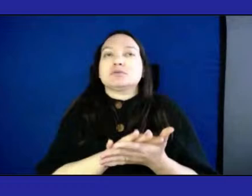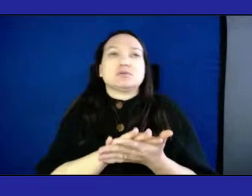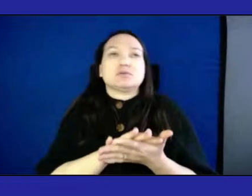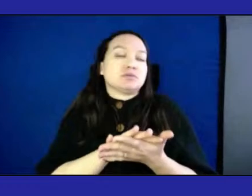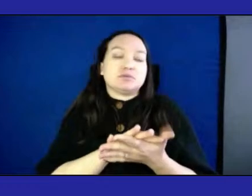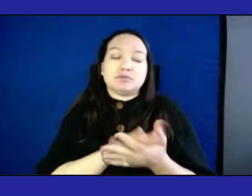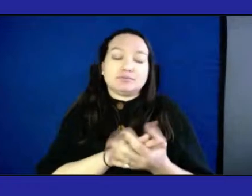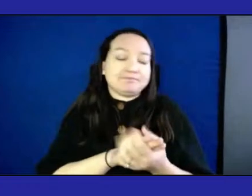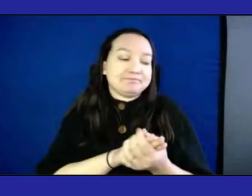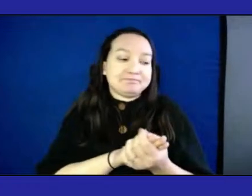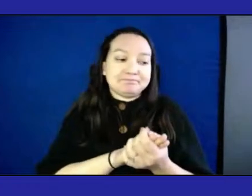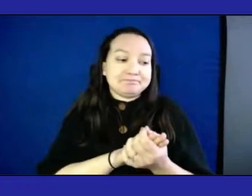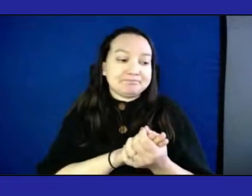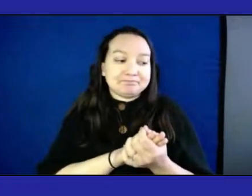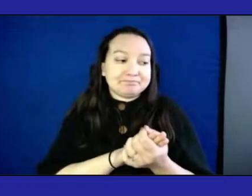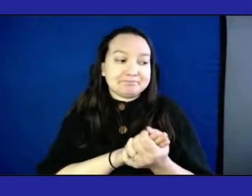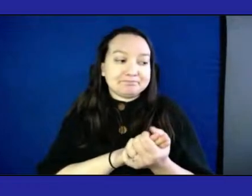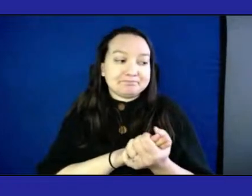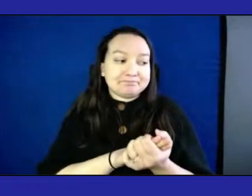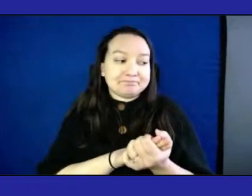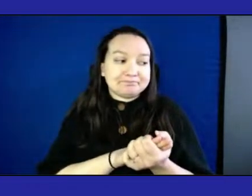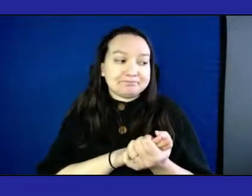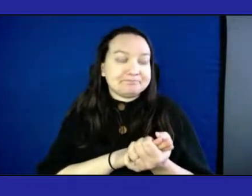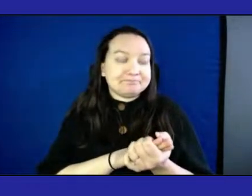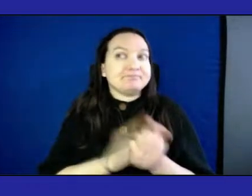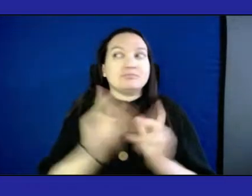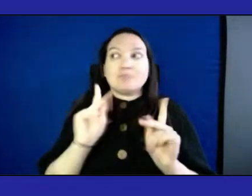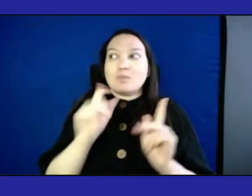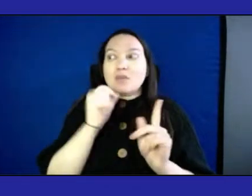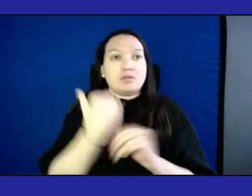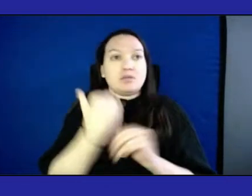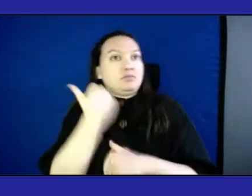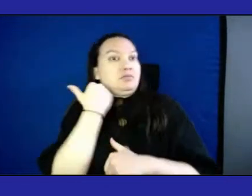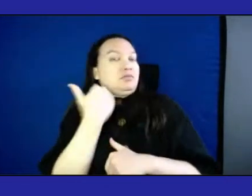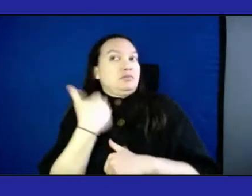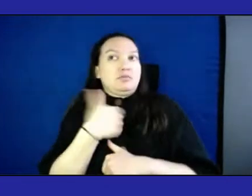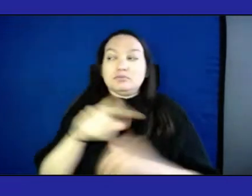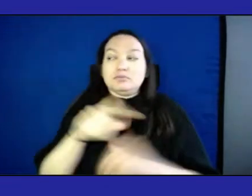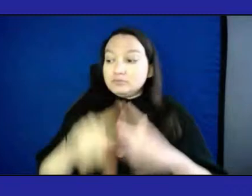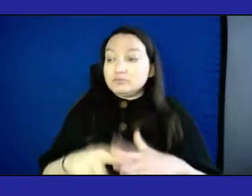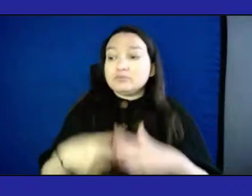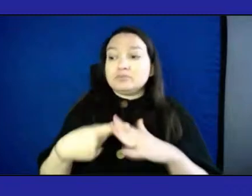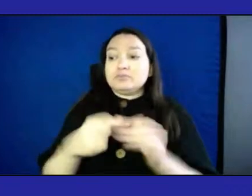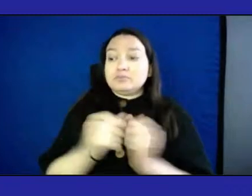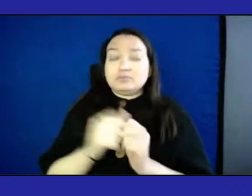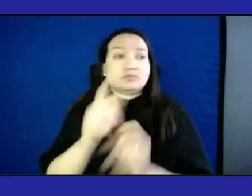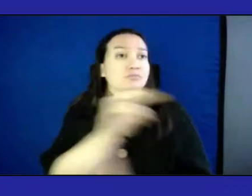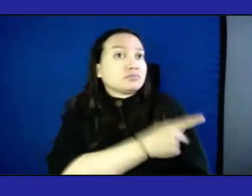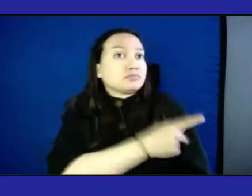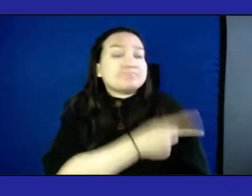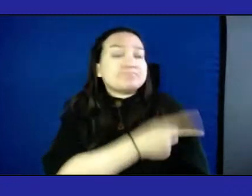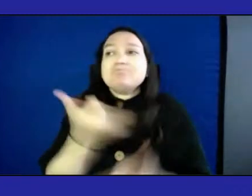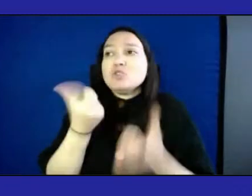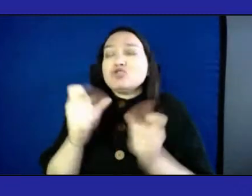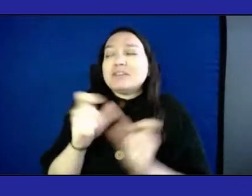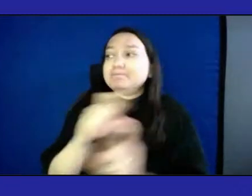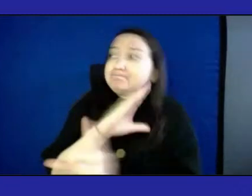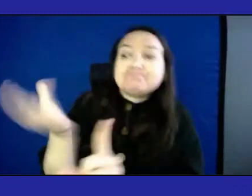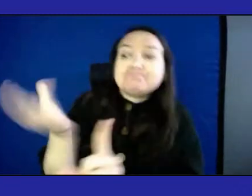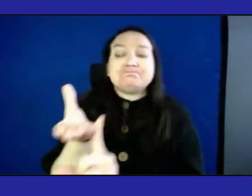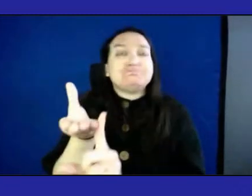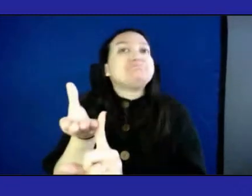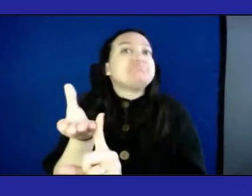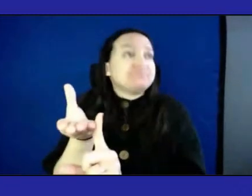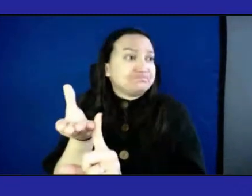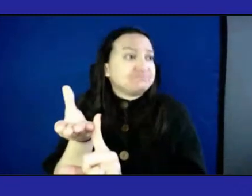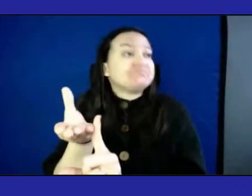There's just not buy-in, and so we start with our patients with just trying to convince them of the thing